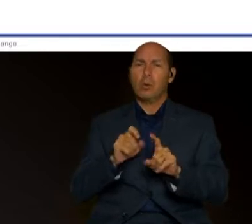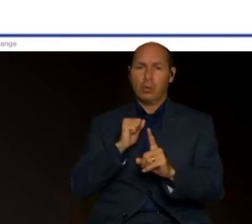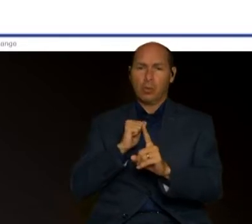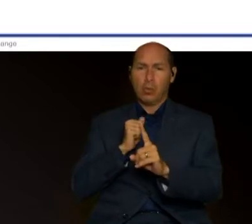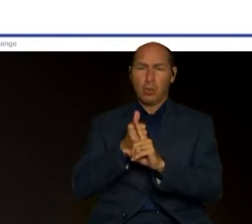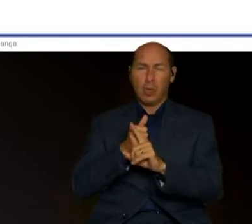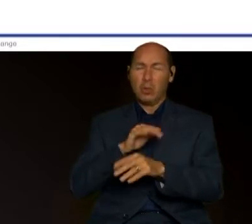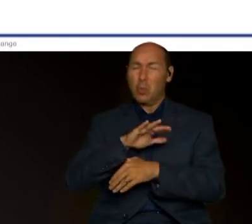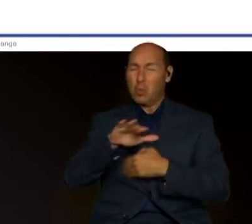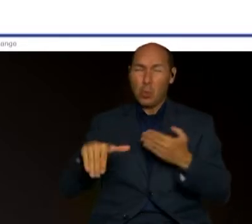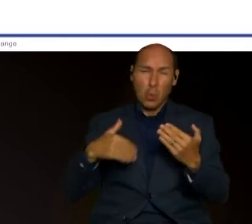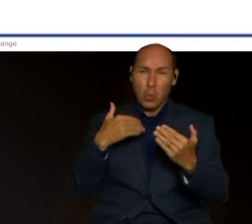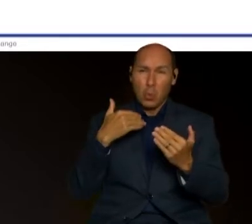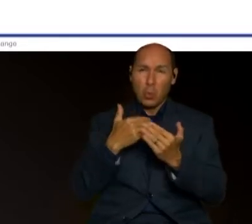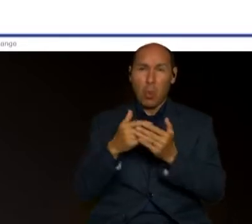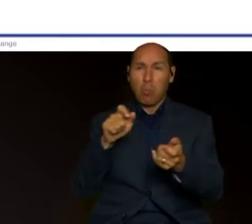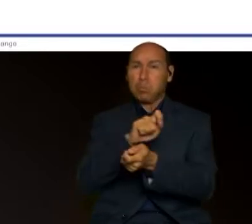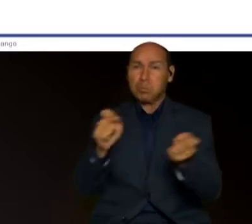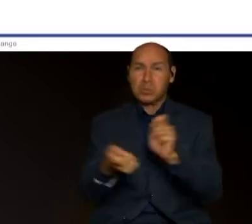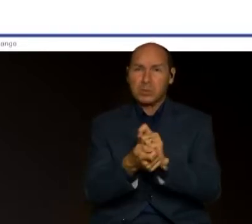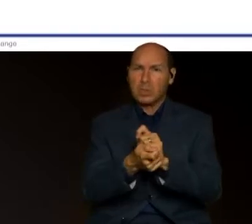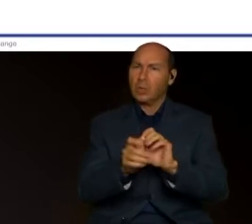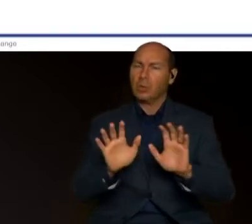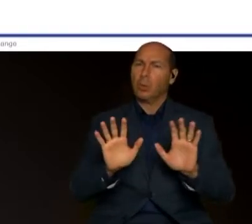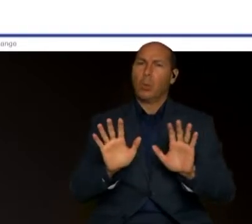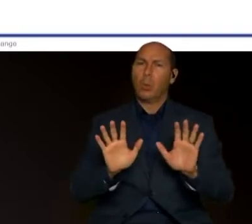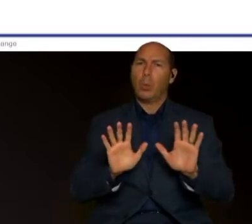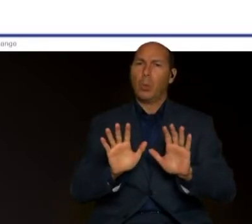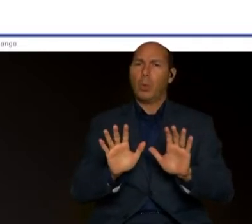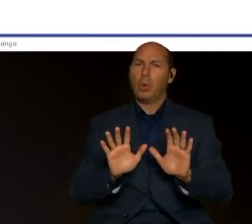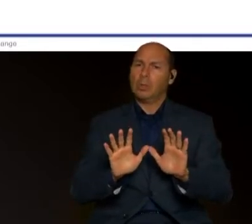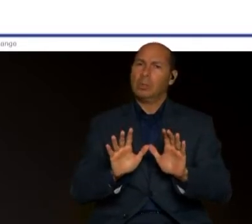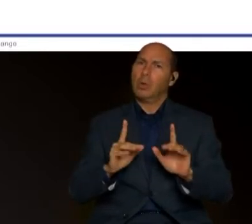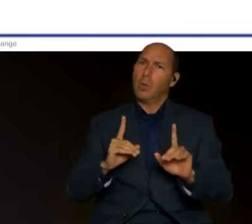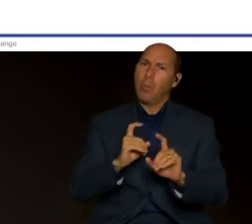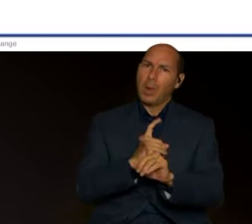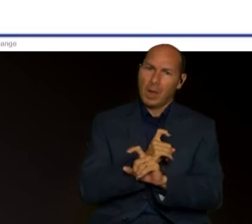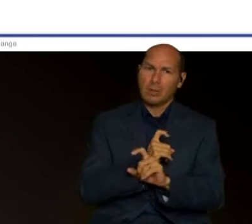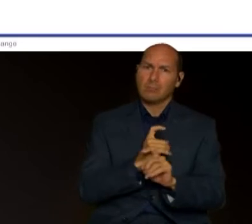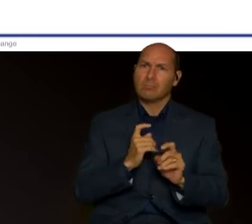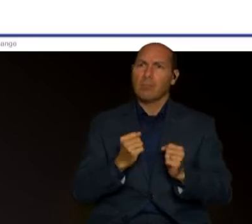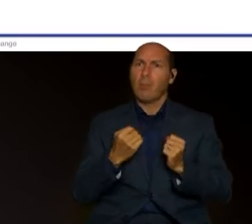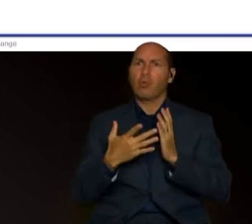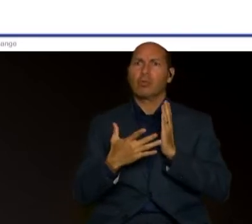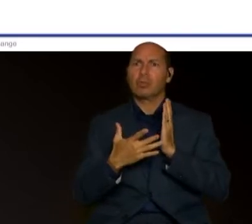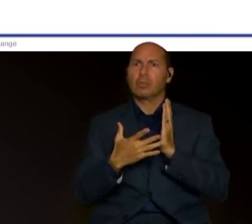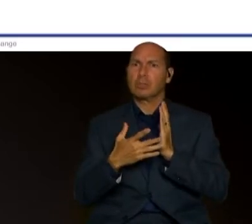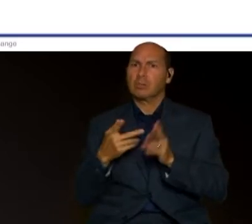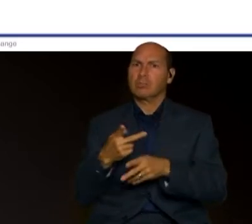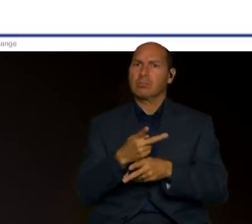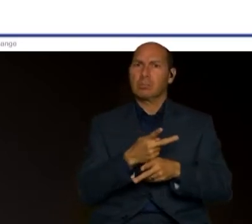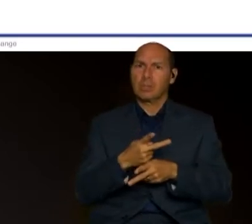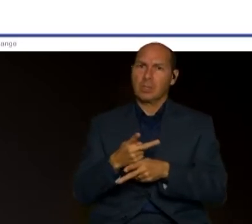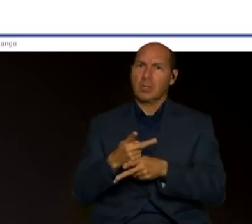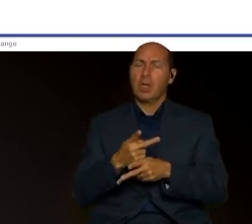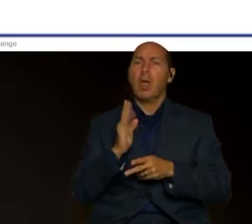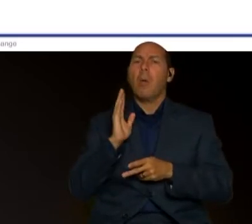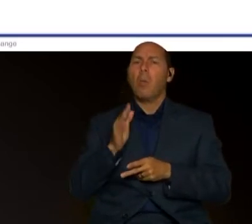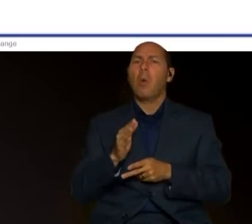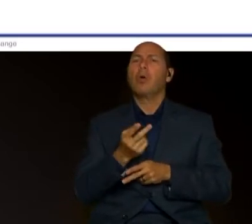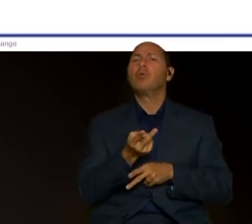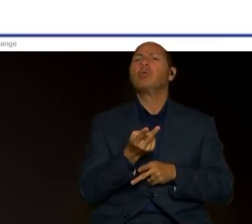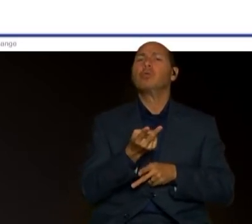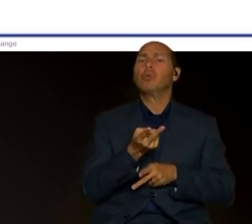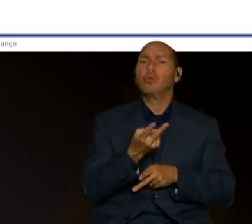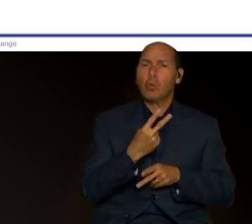know, suddenly throughout the entire government, because it is very complex. And so we are going to implement in two